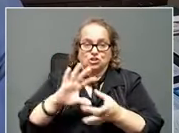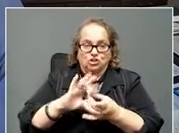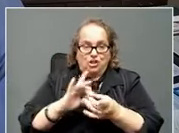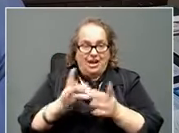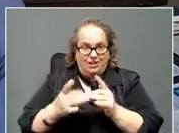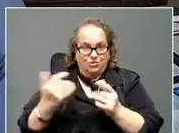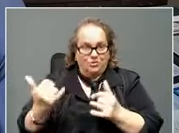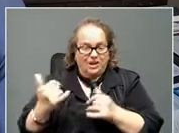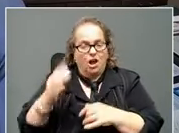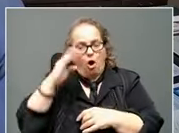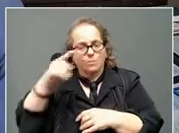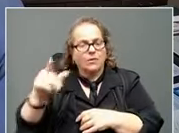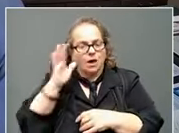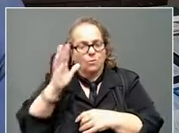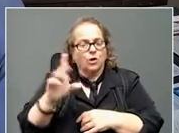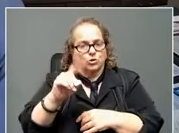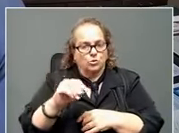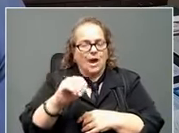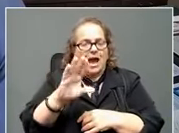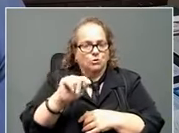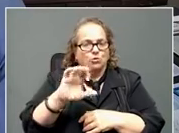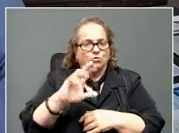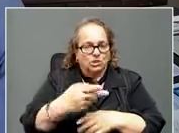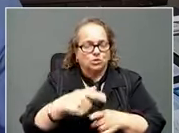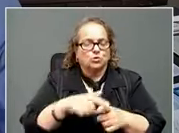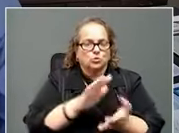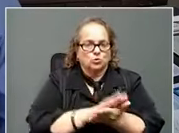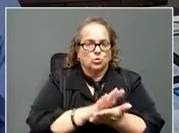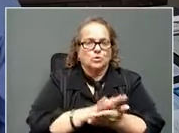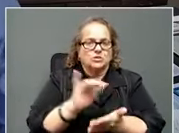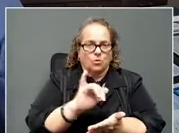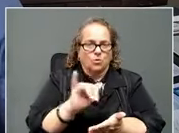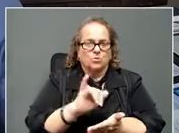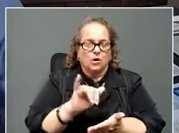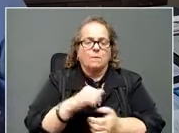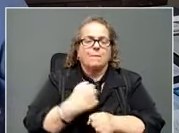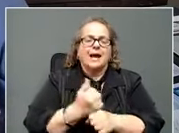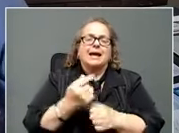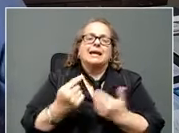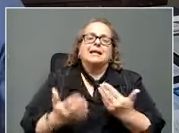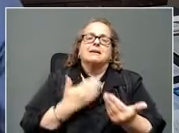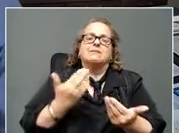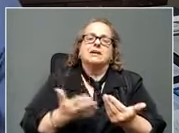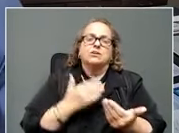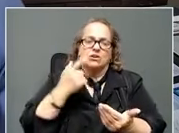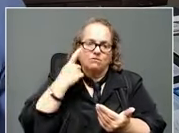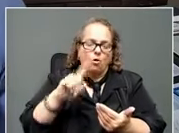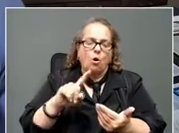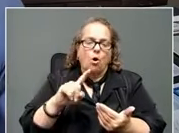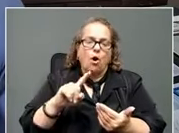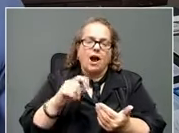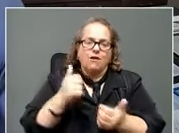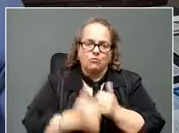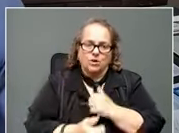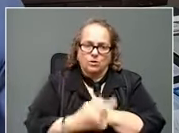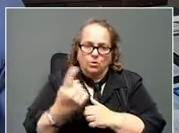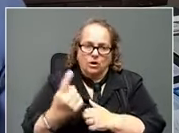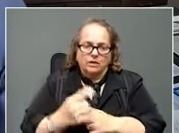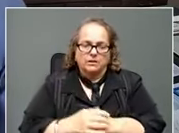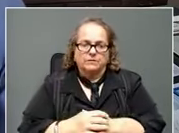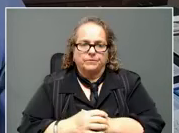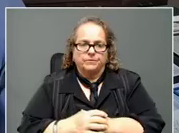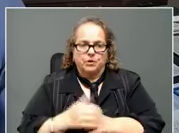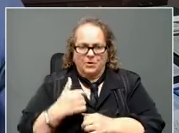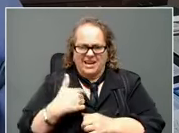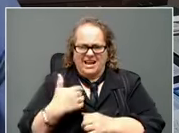to schools. So we'd like to make this as convenient as possible for everybody. I thought we have a video, but I may not have